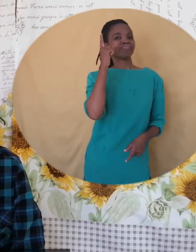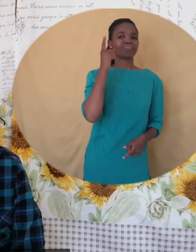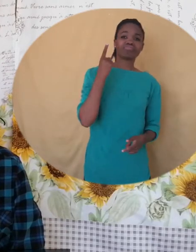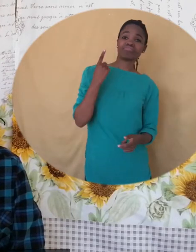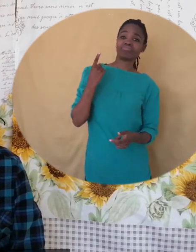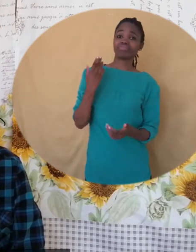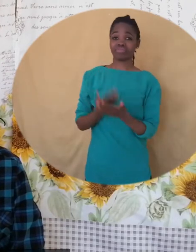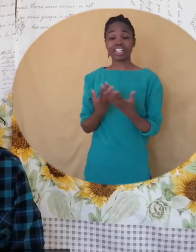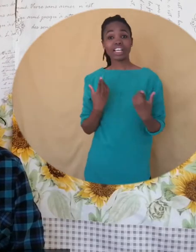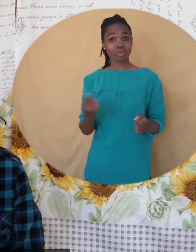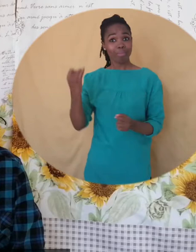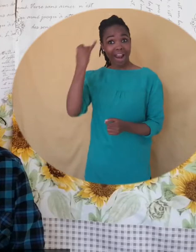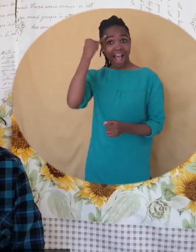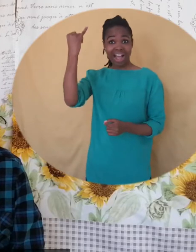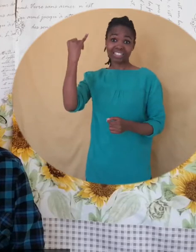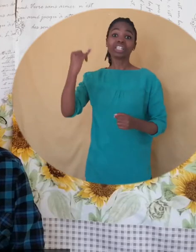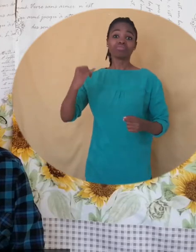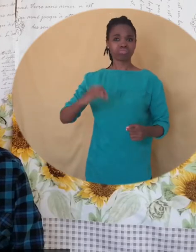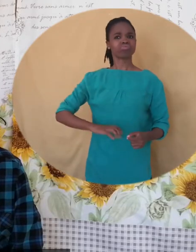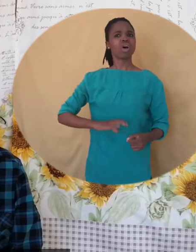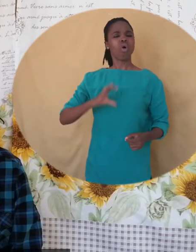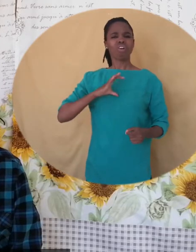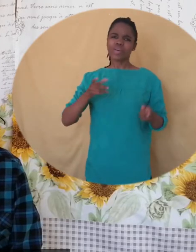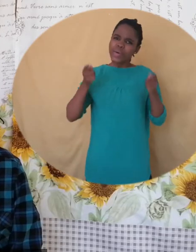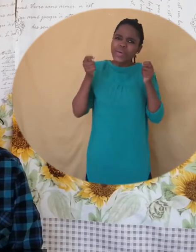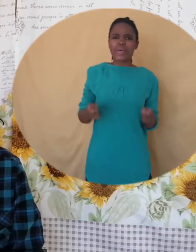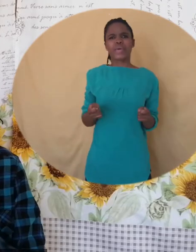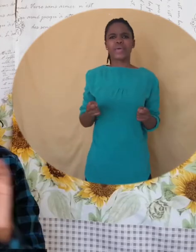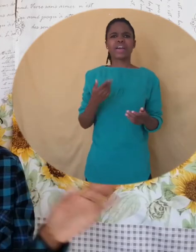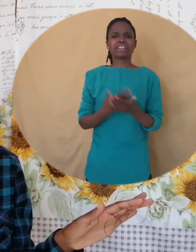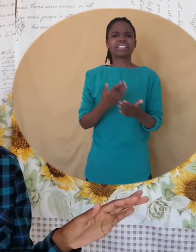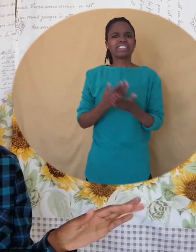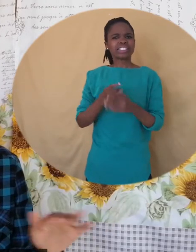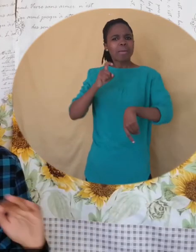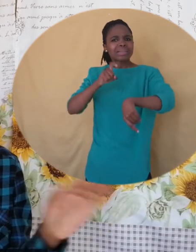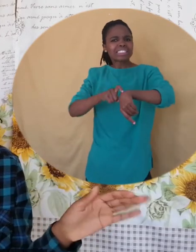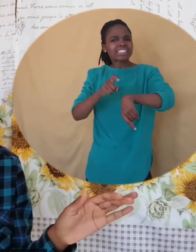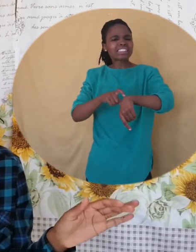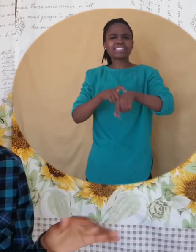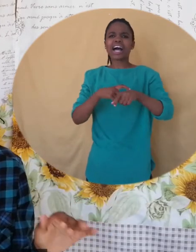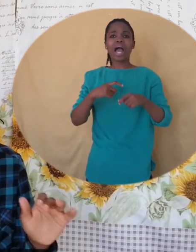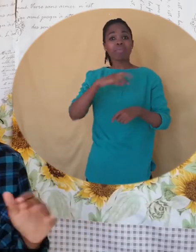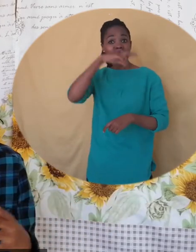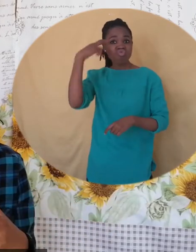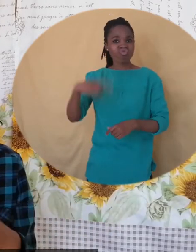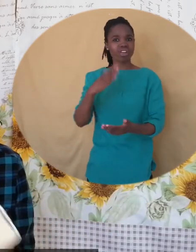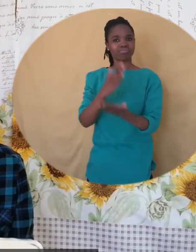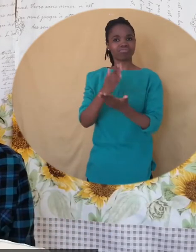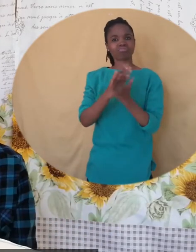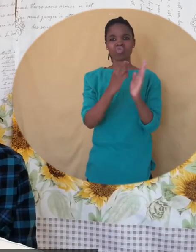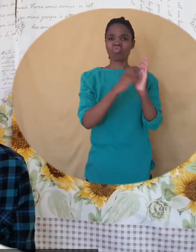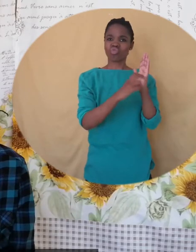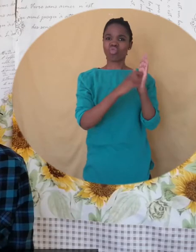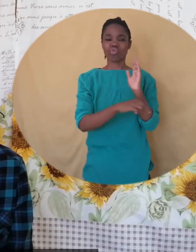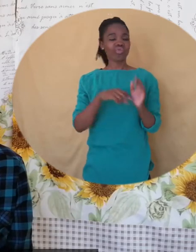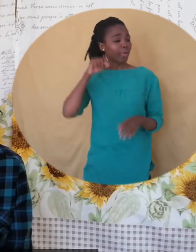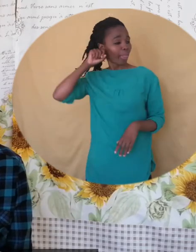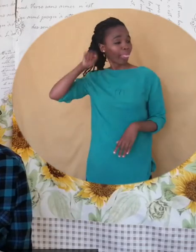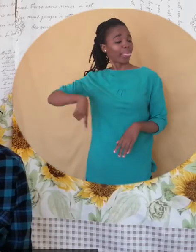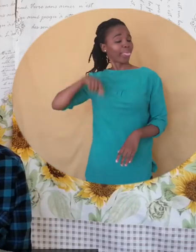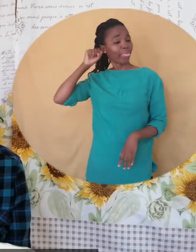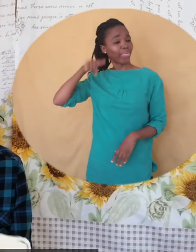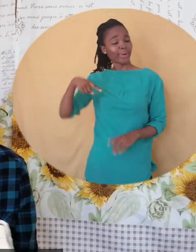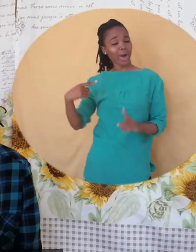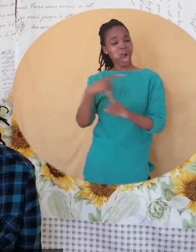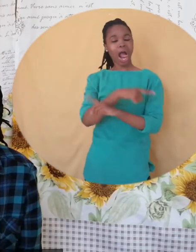know, but very confident in his ideas and beliefs. And he just bent reality, he bent time. Sometimes he felt that the rules did not